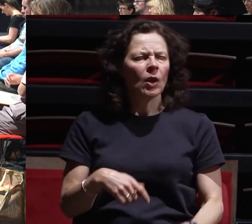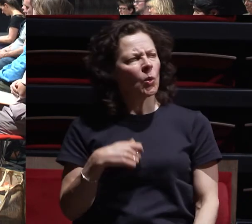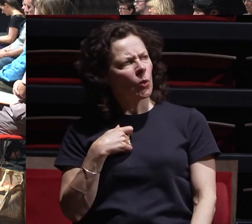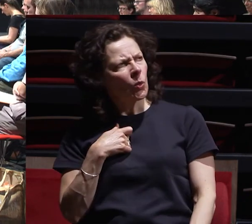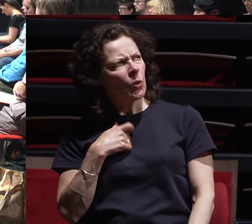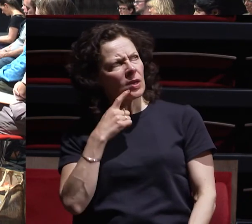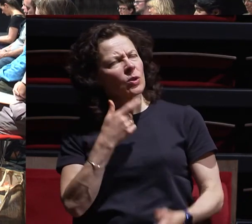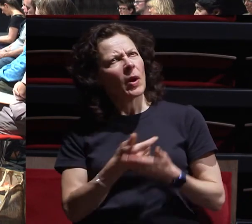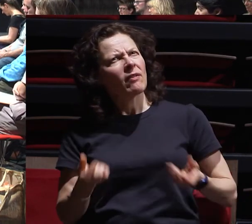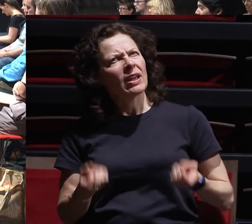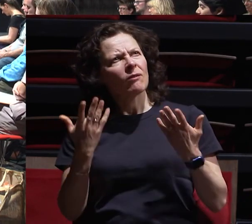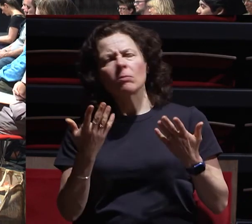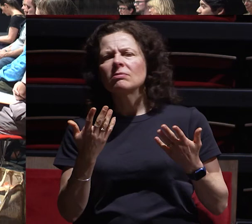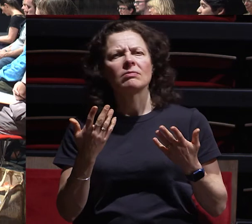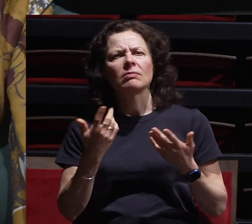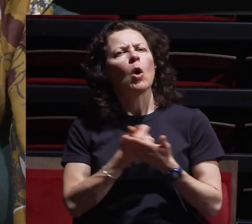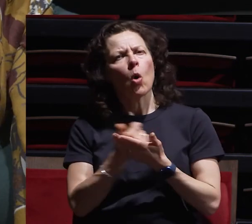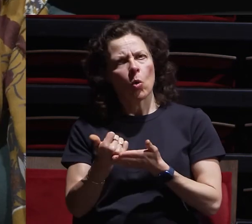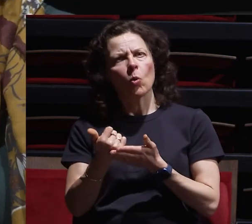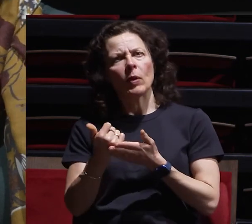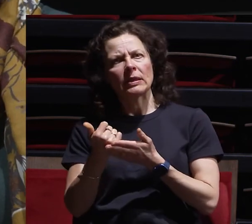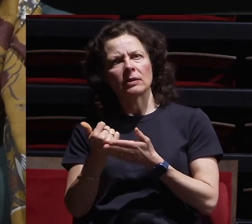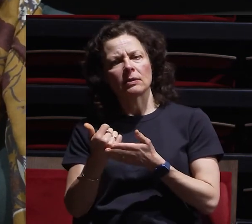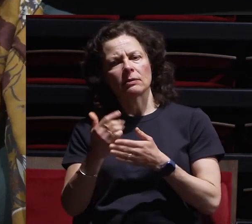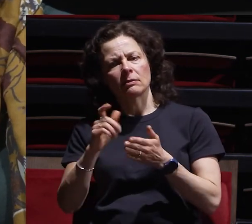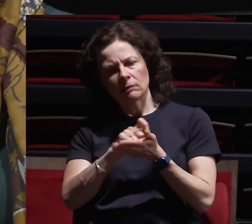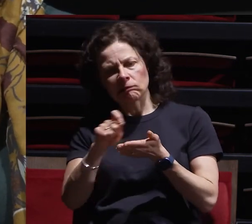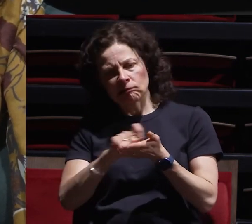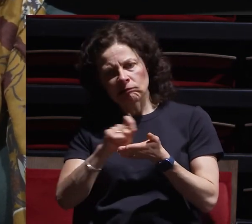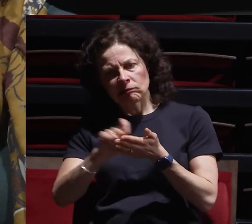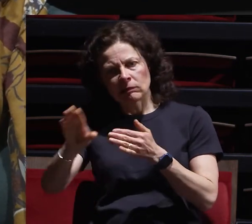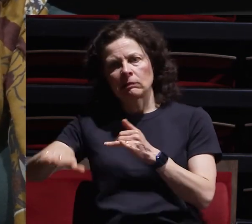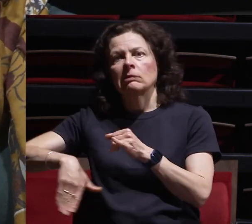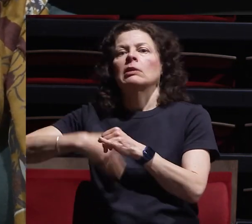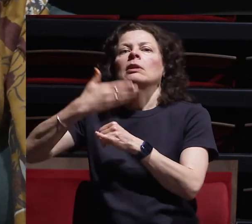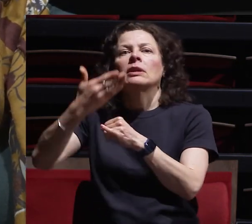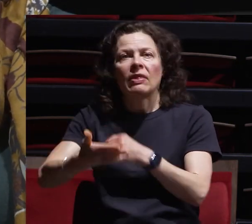Do I ever give up on a play? I always get to the end.